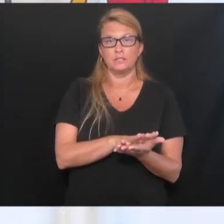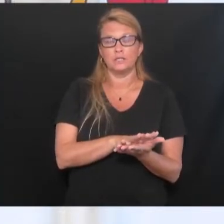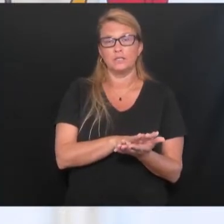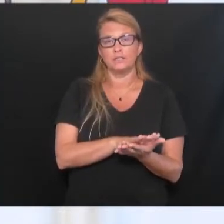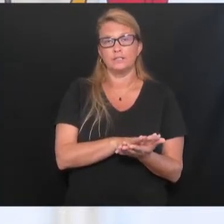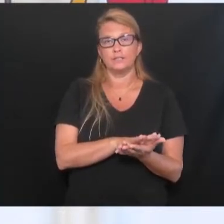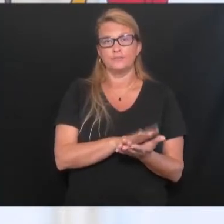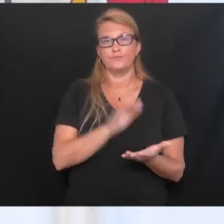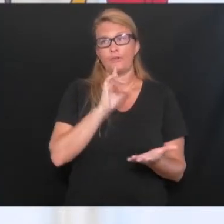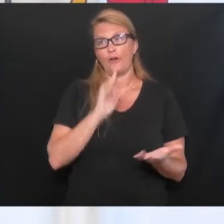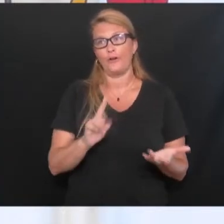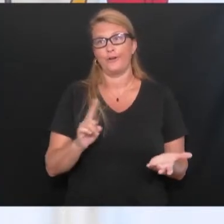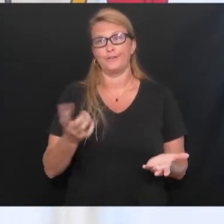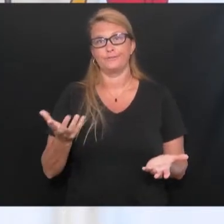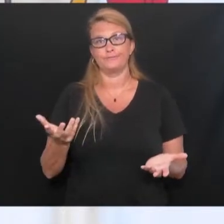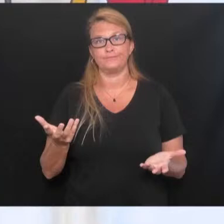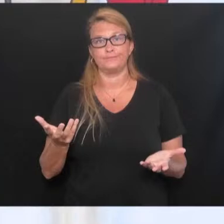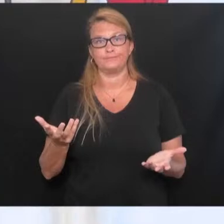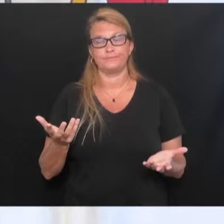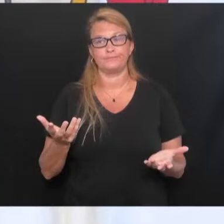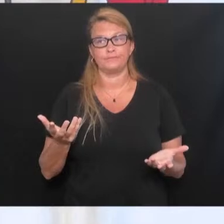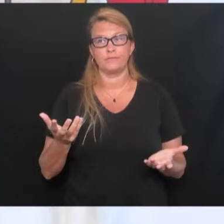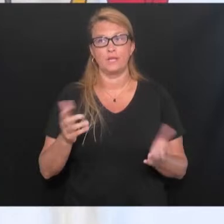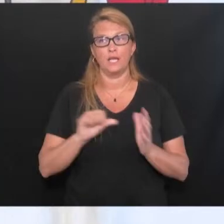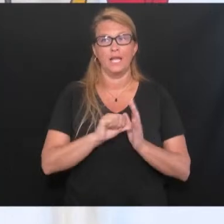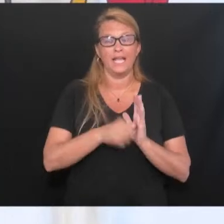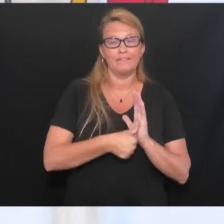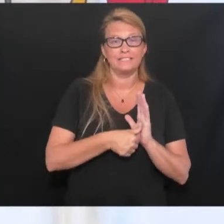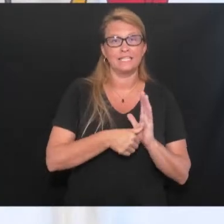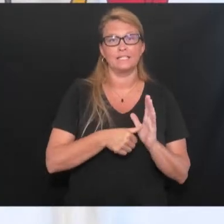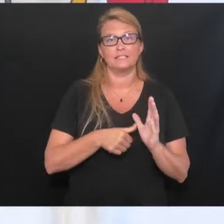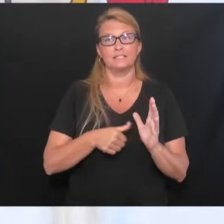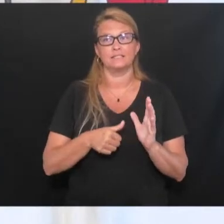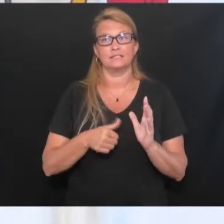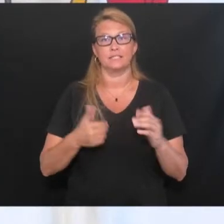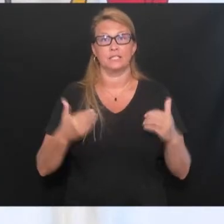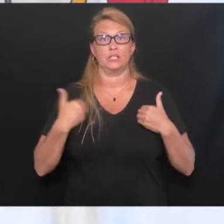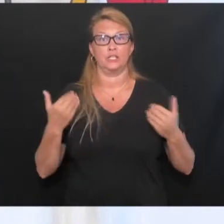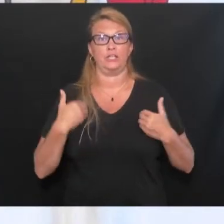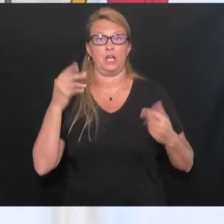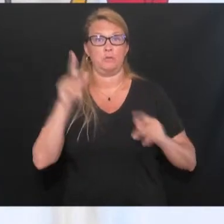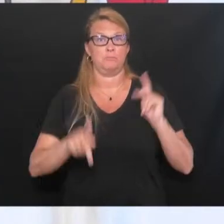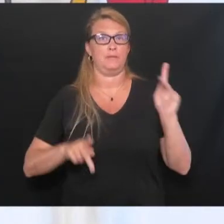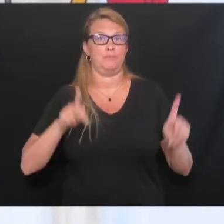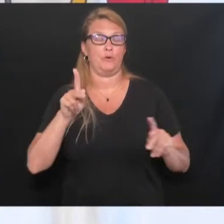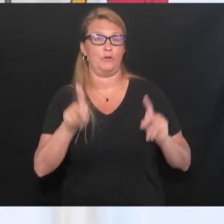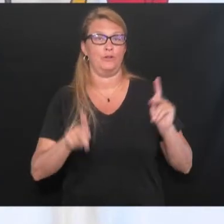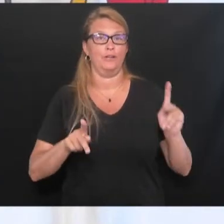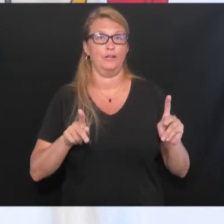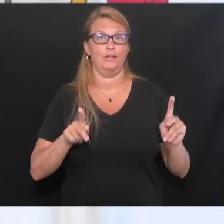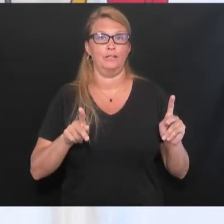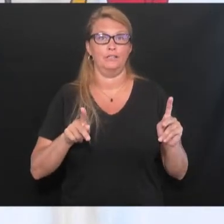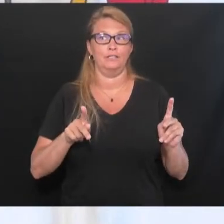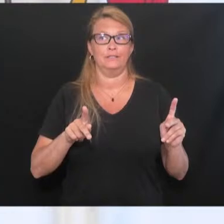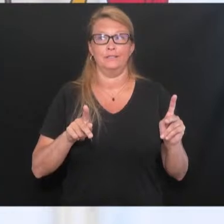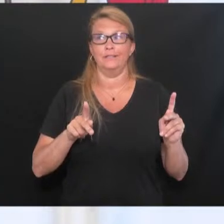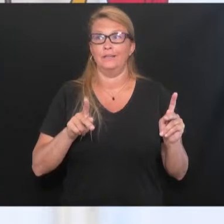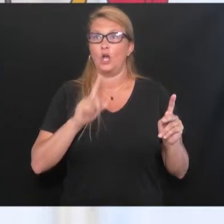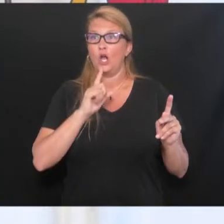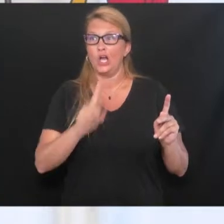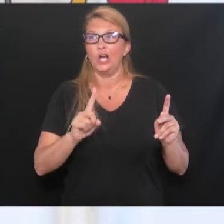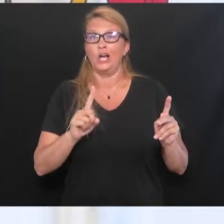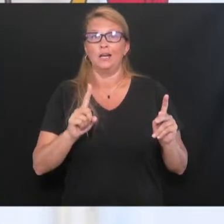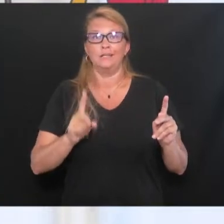we emphasize over and over that our young people Our young people are at some level